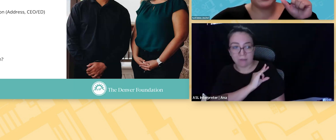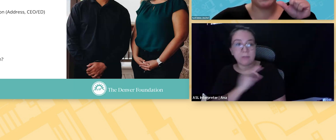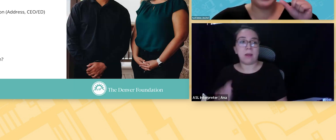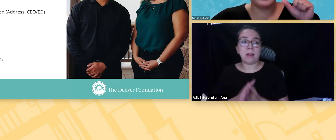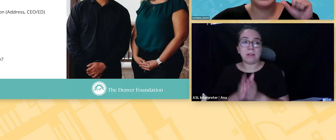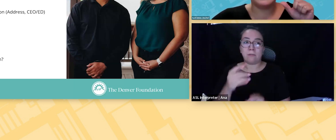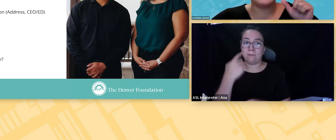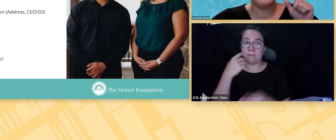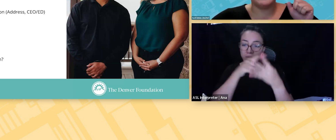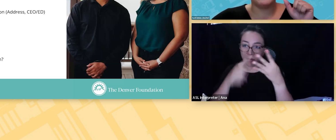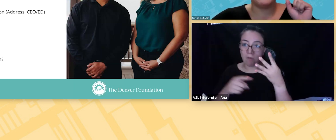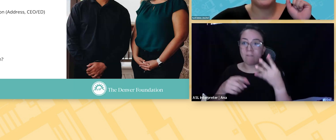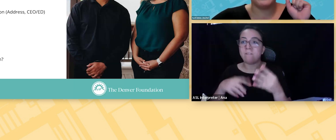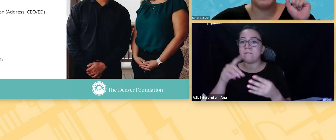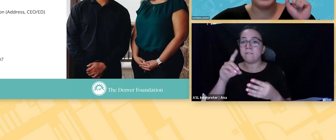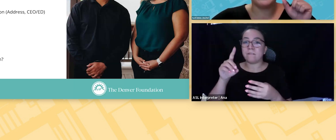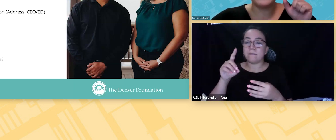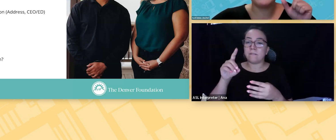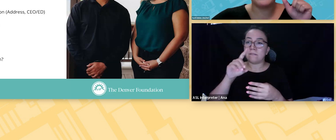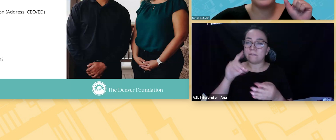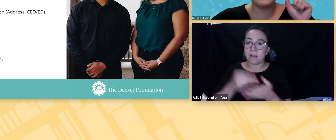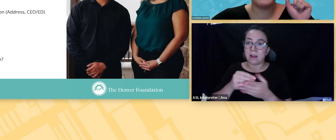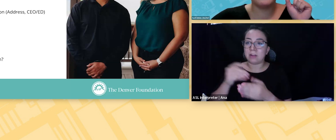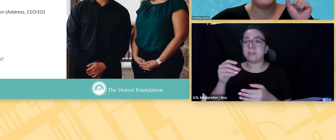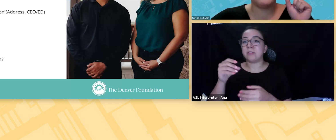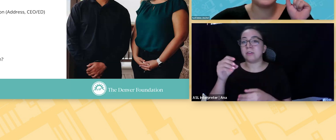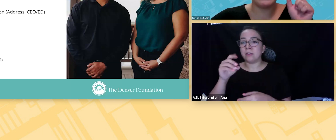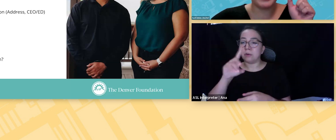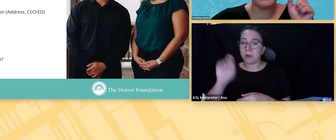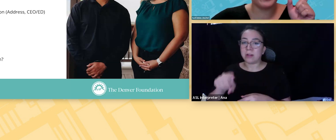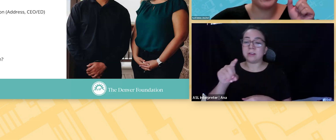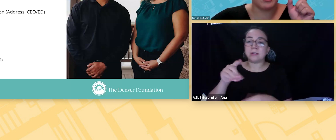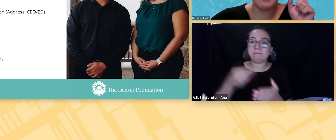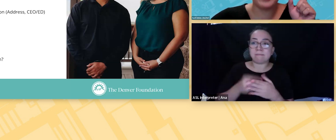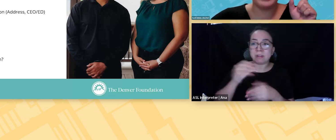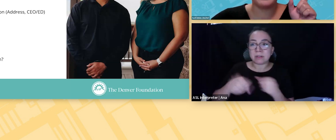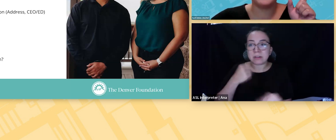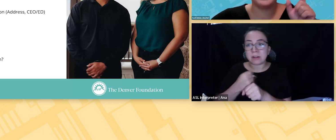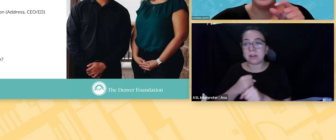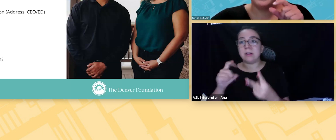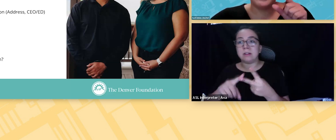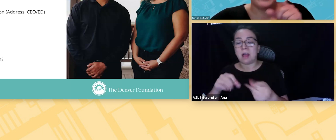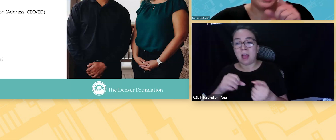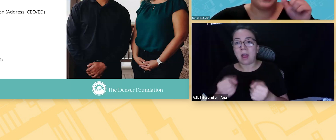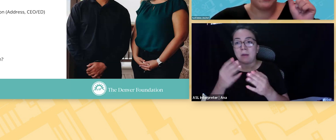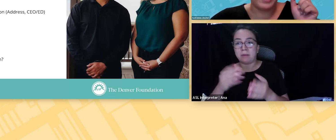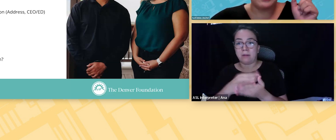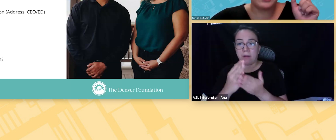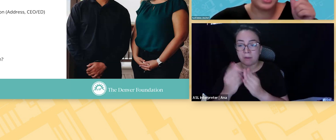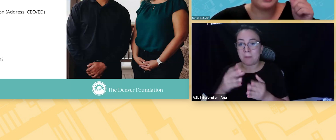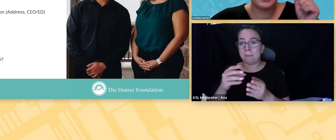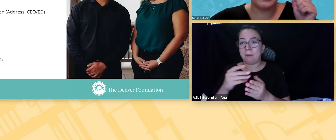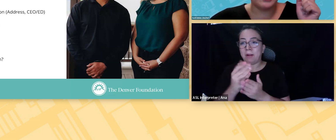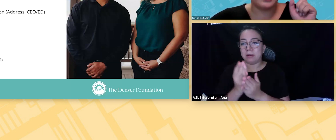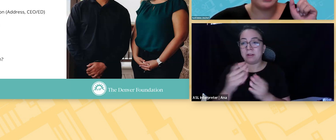4 financial questions that Desa mentioned. So what is your fiscal year, the dollar amount for your operating budget, your